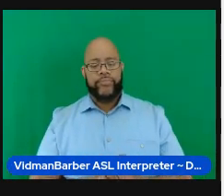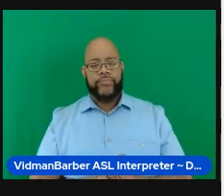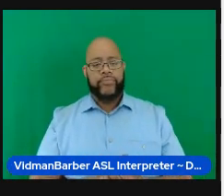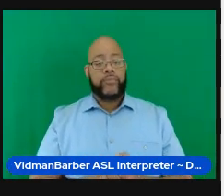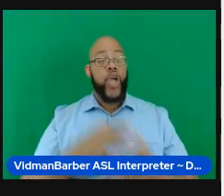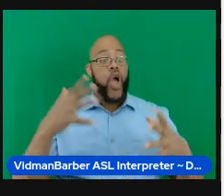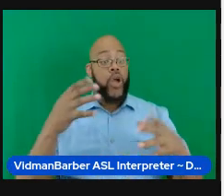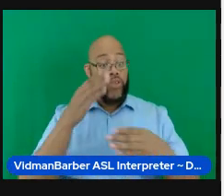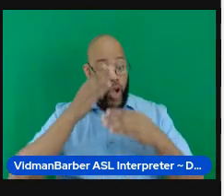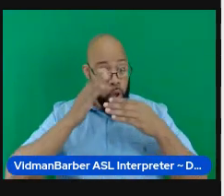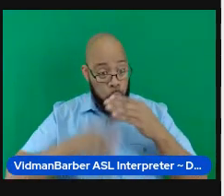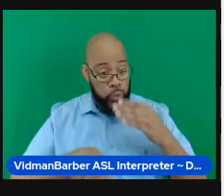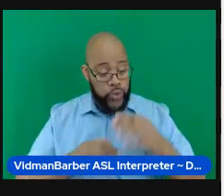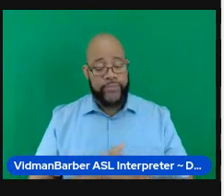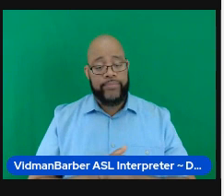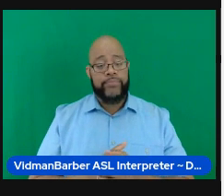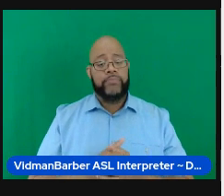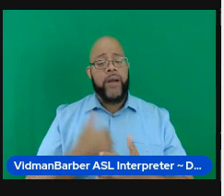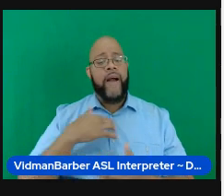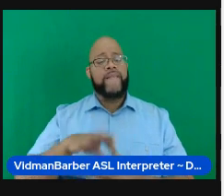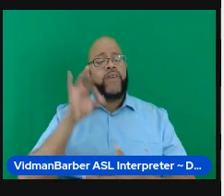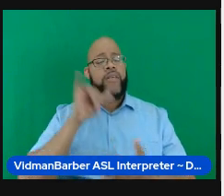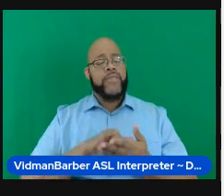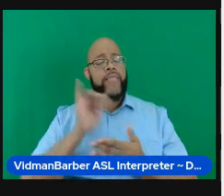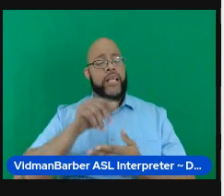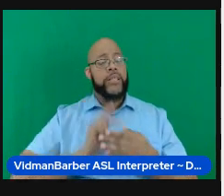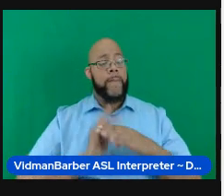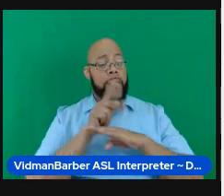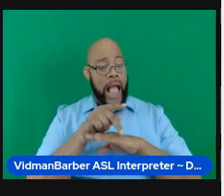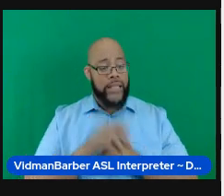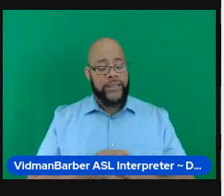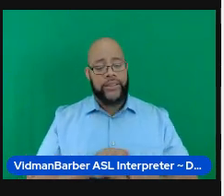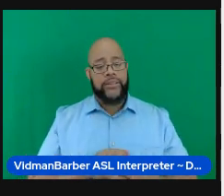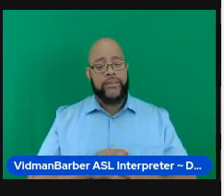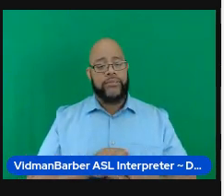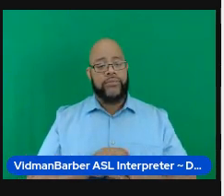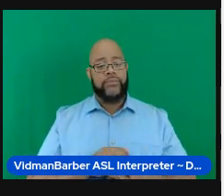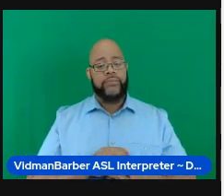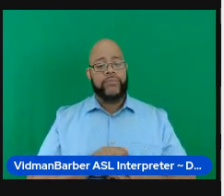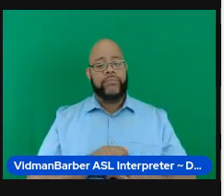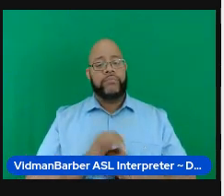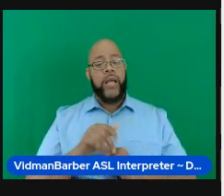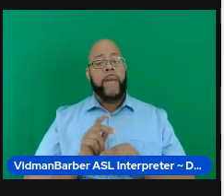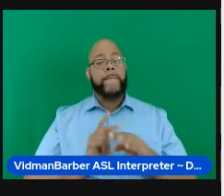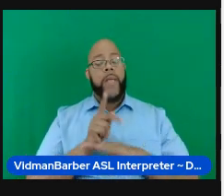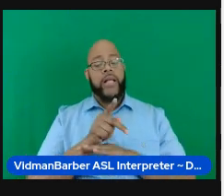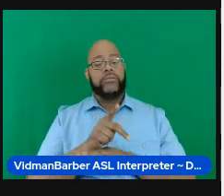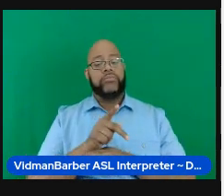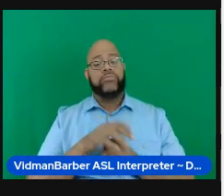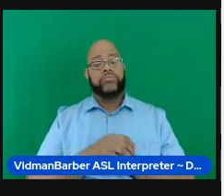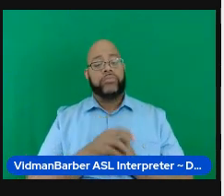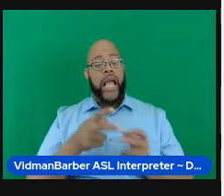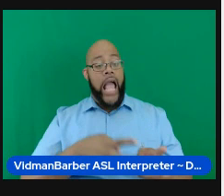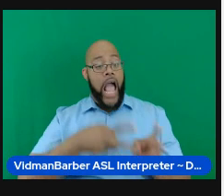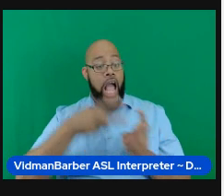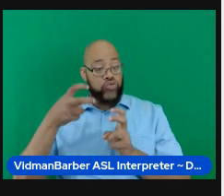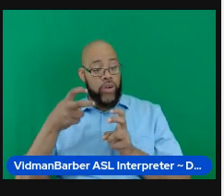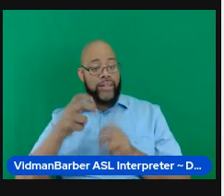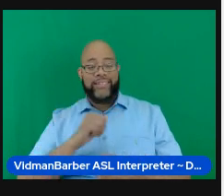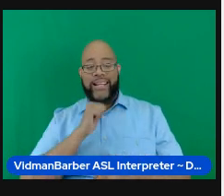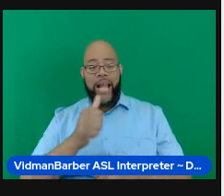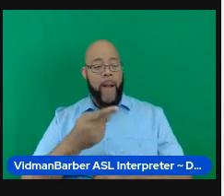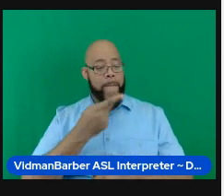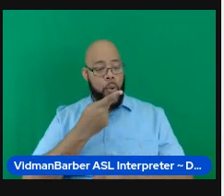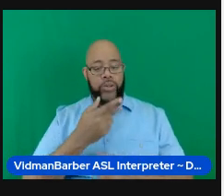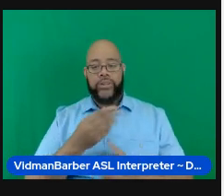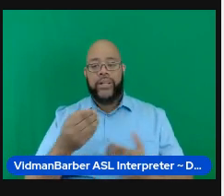In conclusion, I found out that these plants, or I will say that these plant extracts are non-toxic and